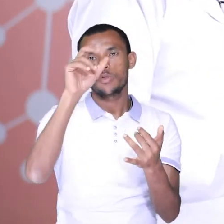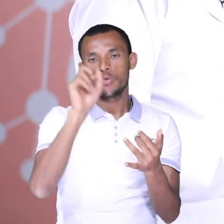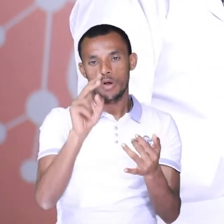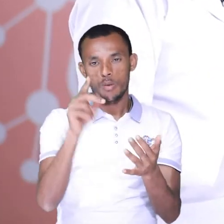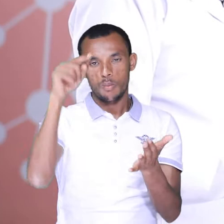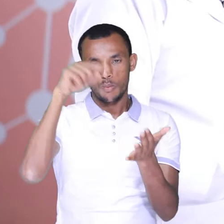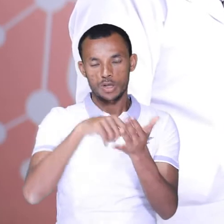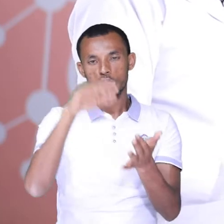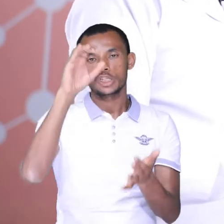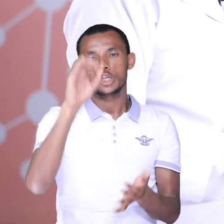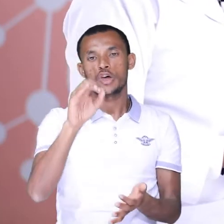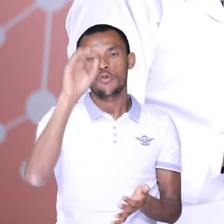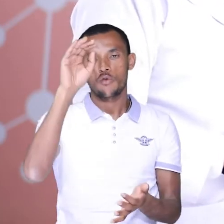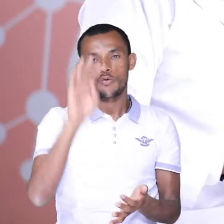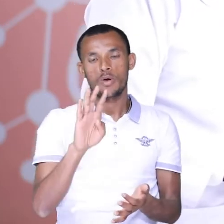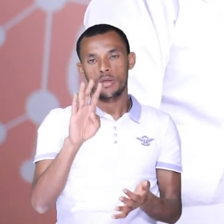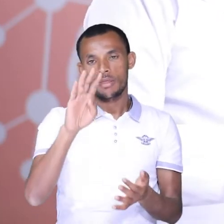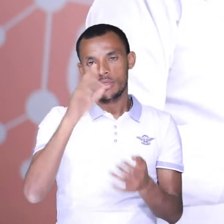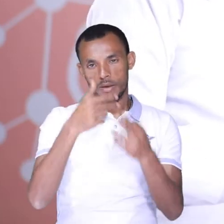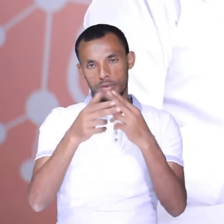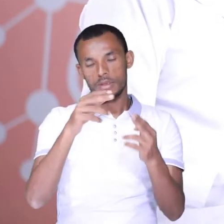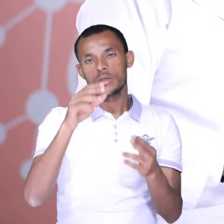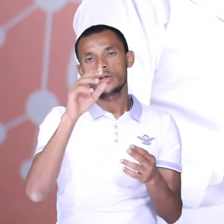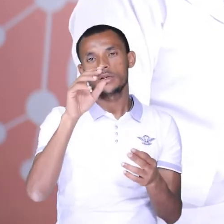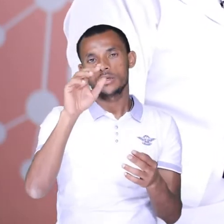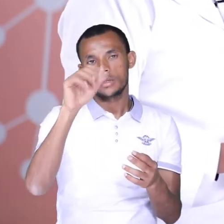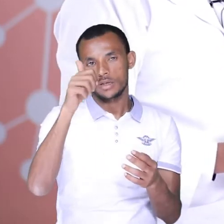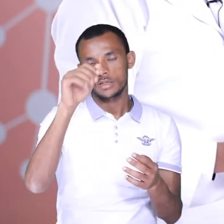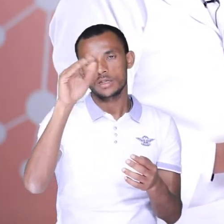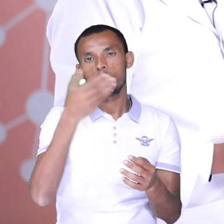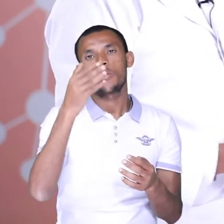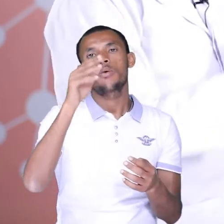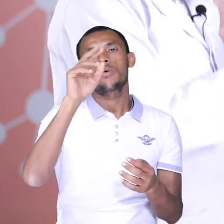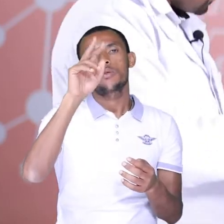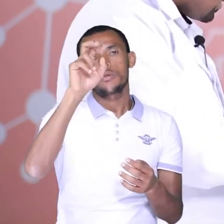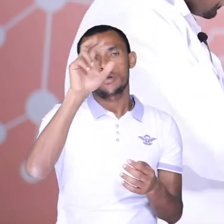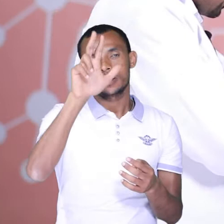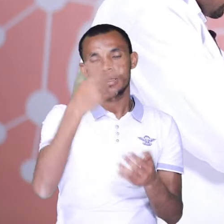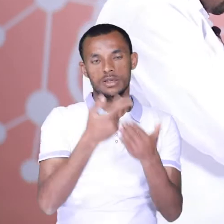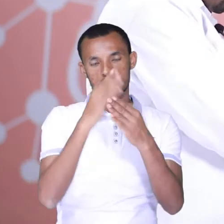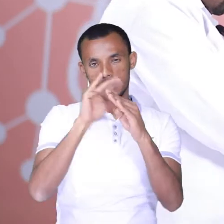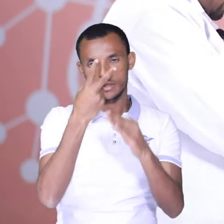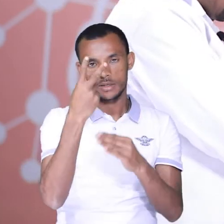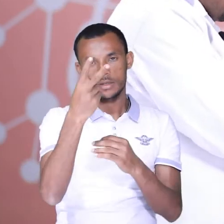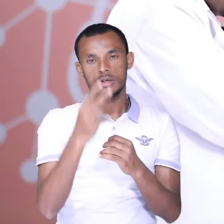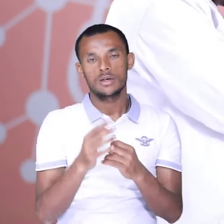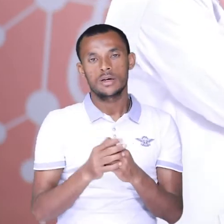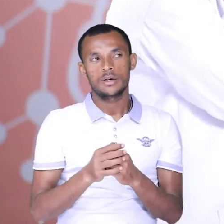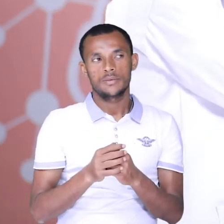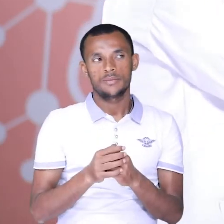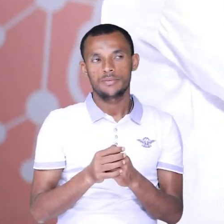12.044 times 10 to the power of 23 molecules of ammonia. In this